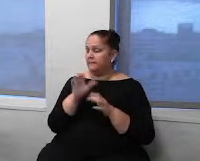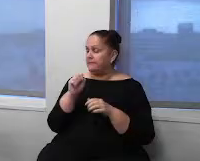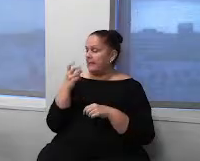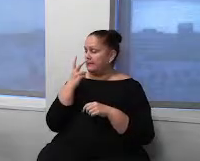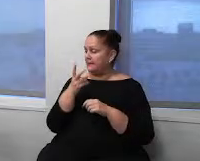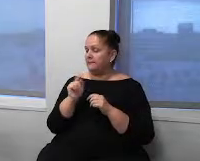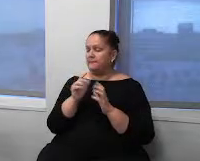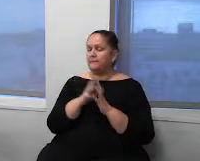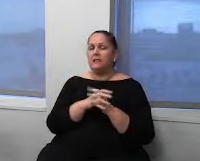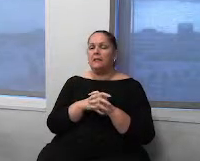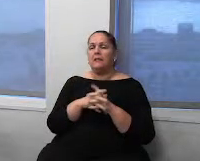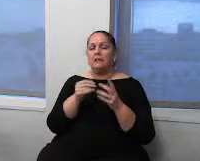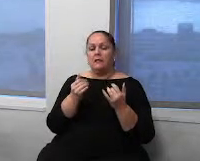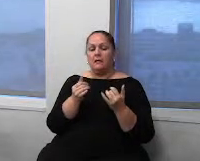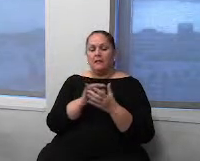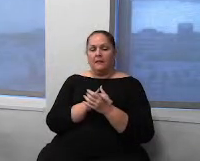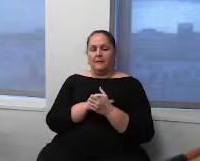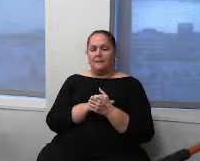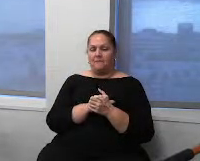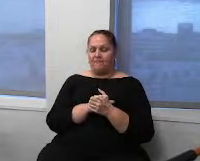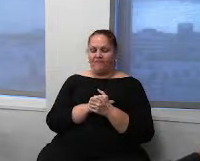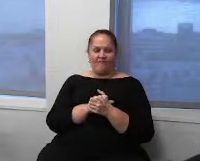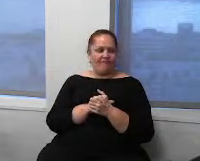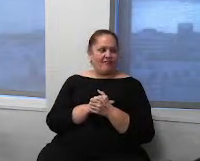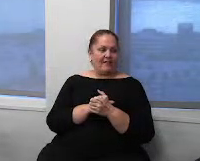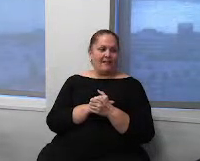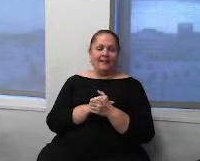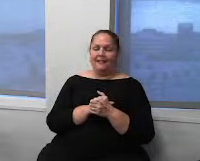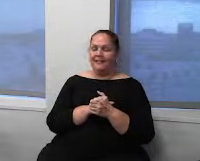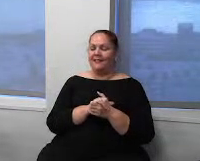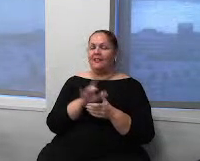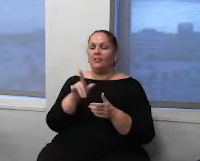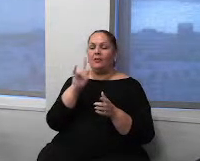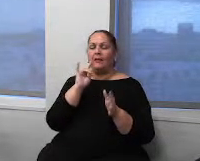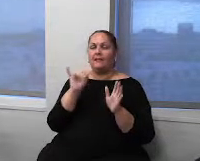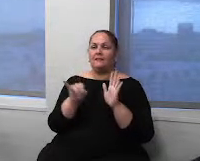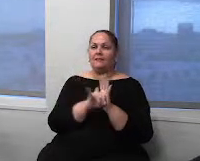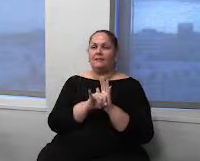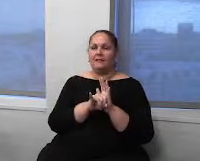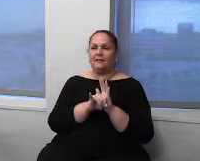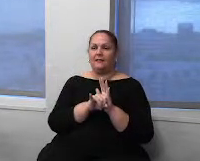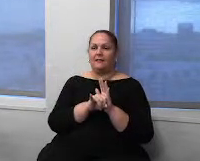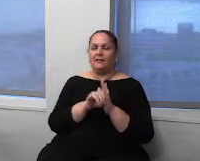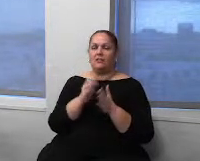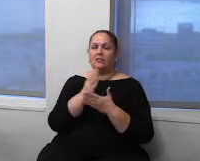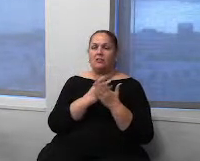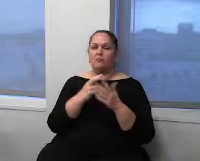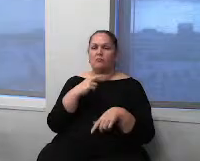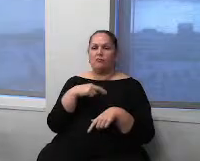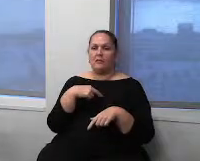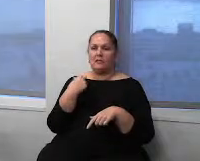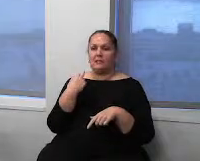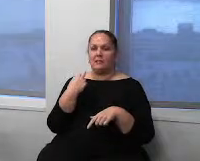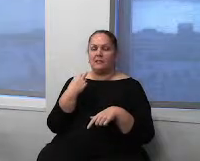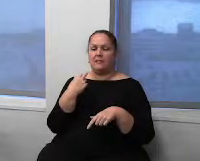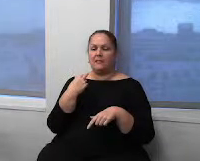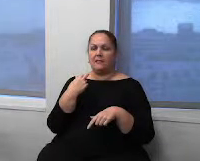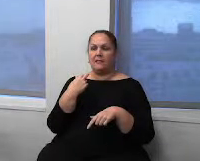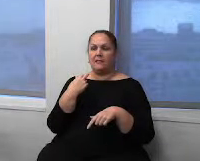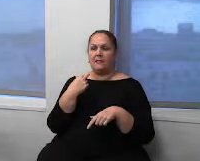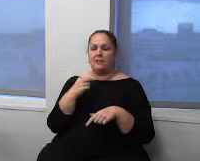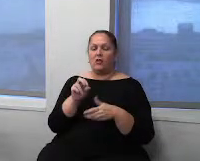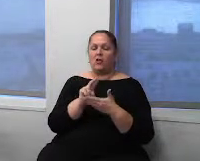You see that? Yes, I do. Now, in that, you identify certain